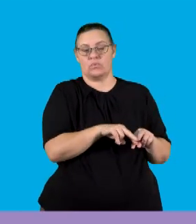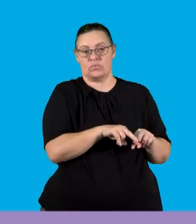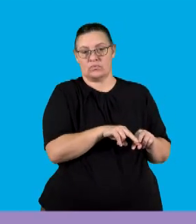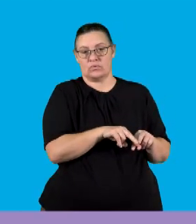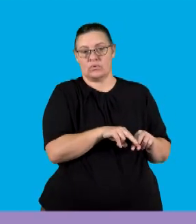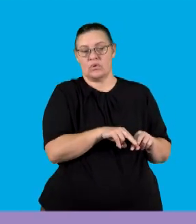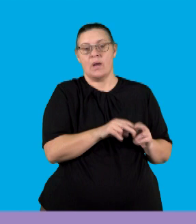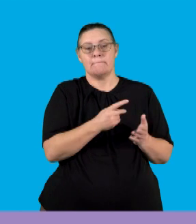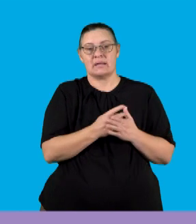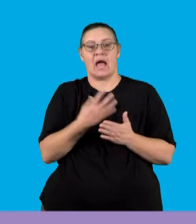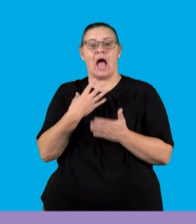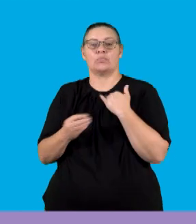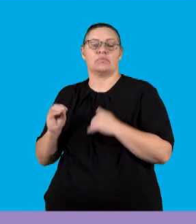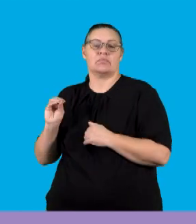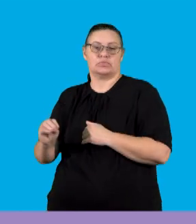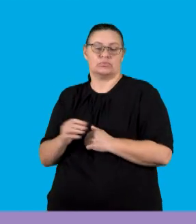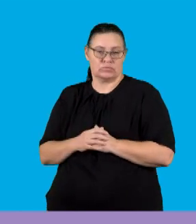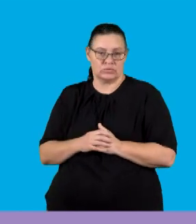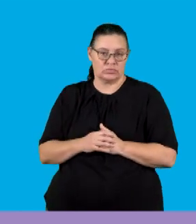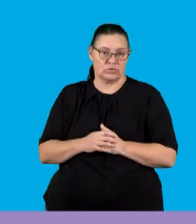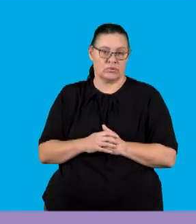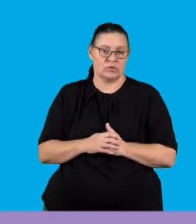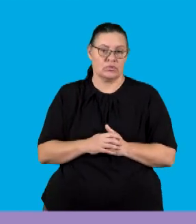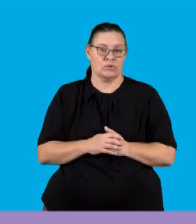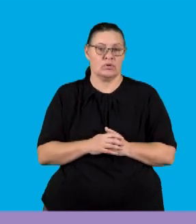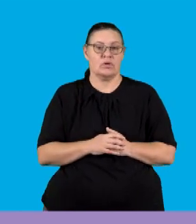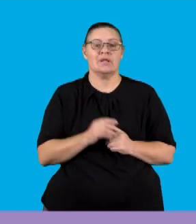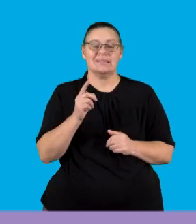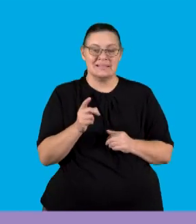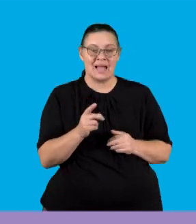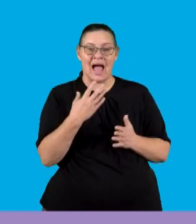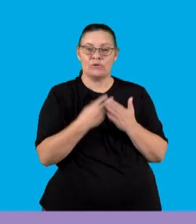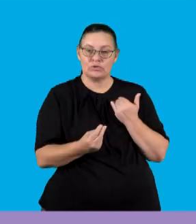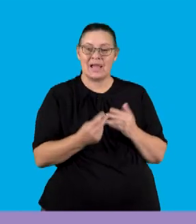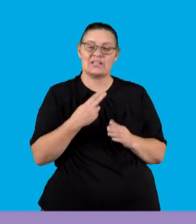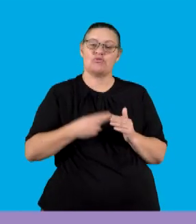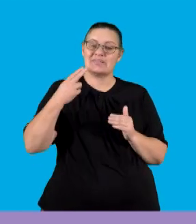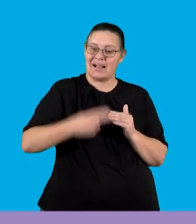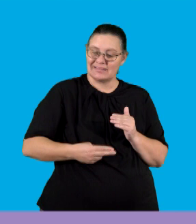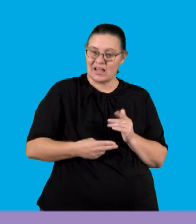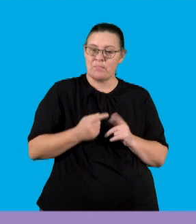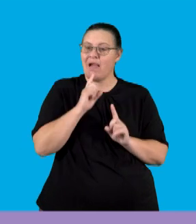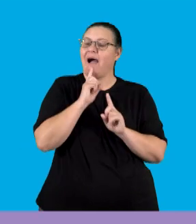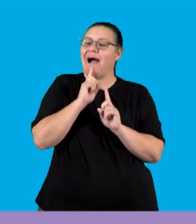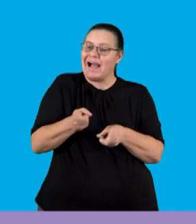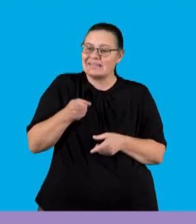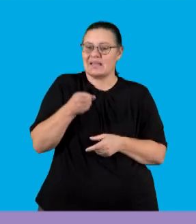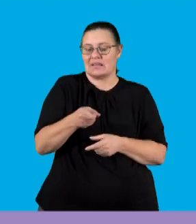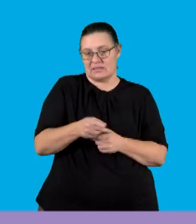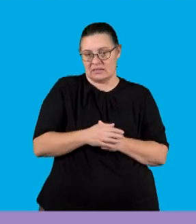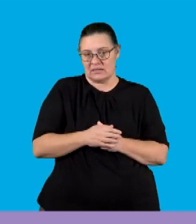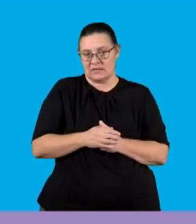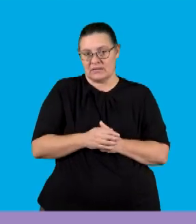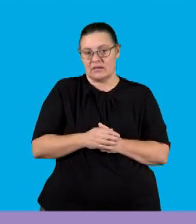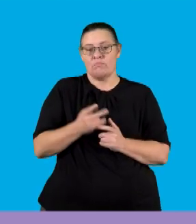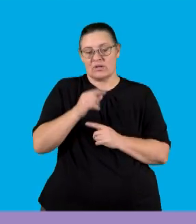value into the place of the output value. So the output value is the value that results from